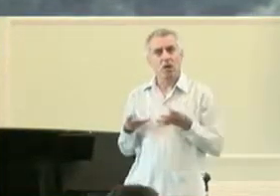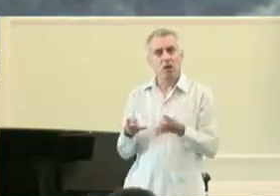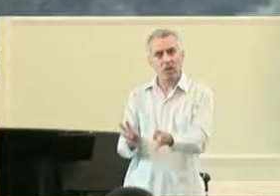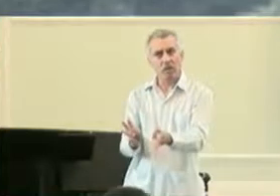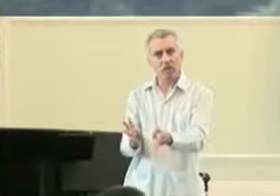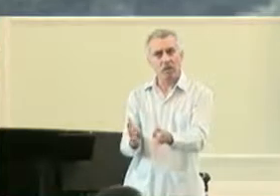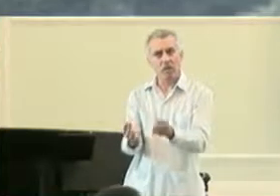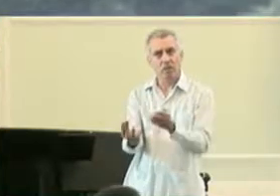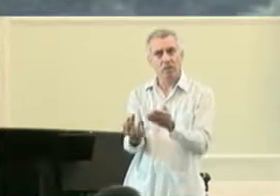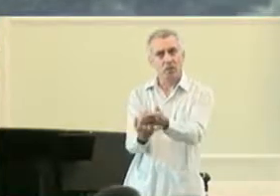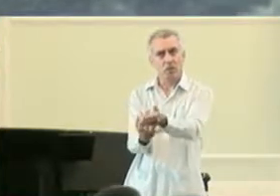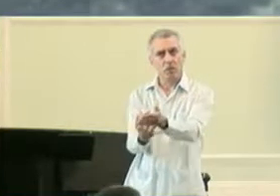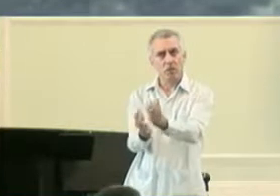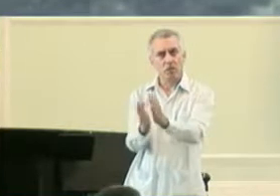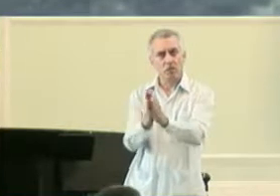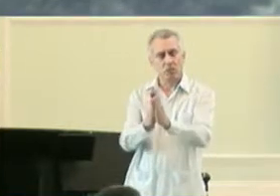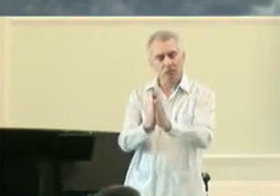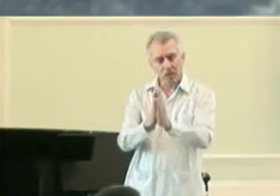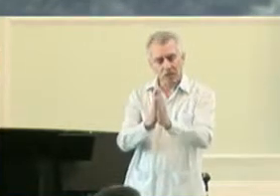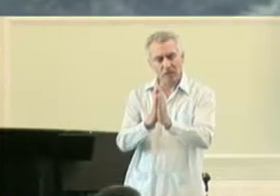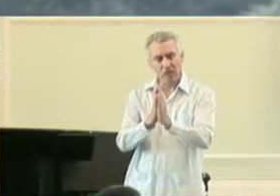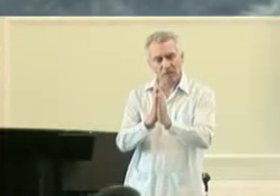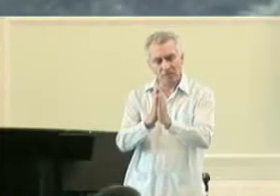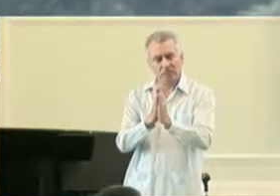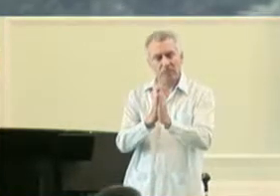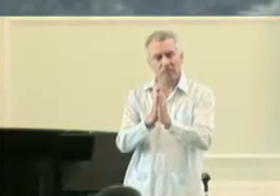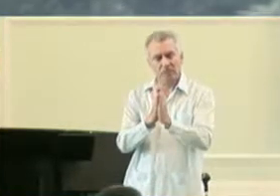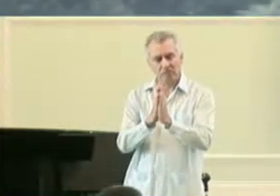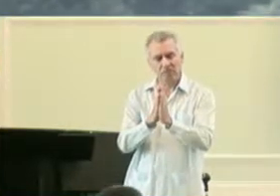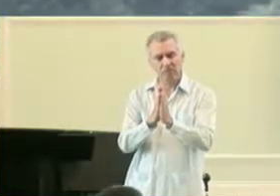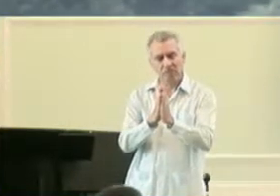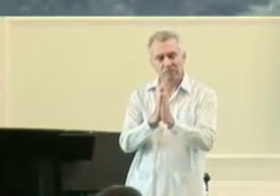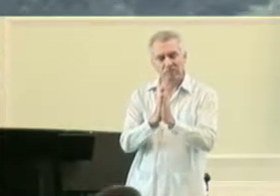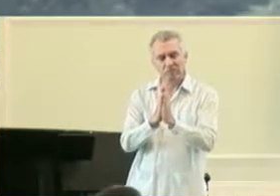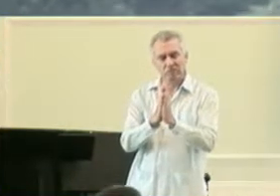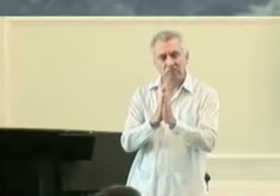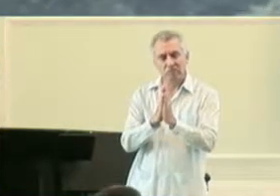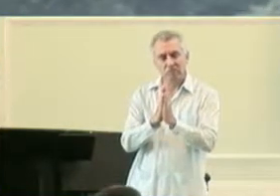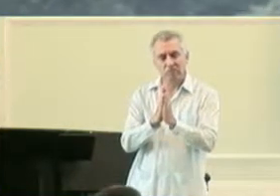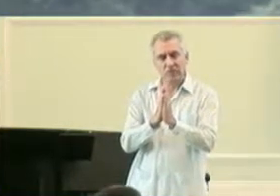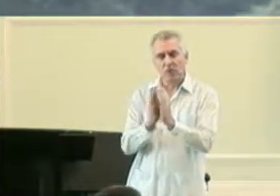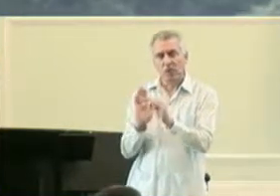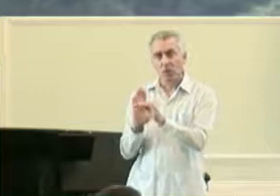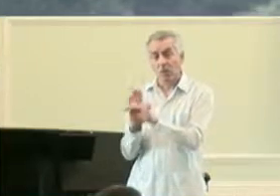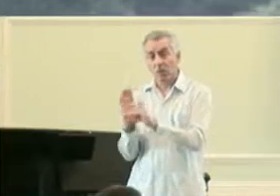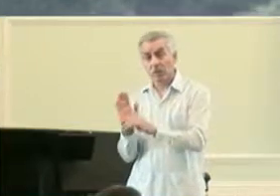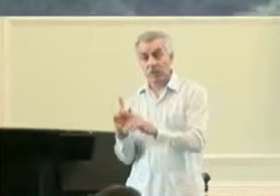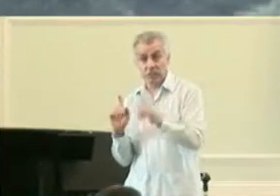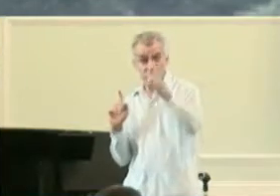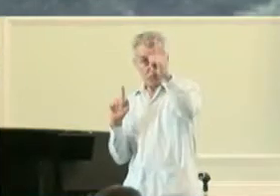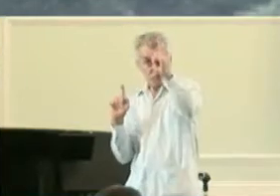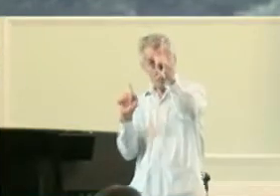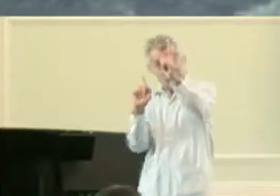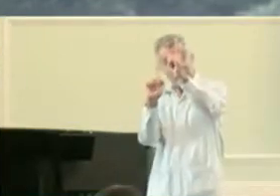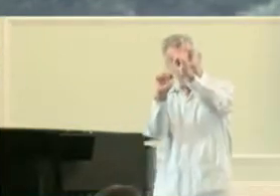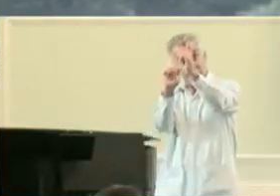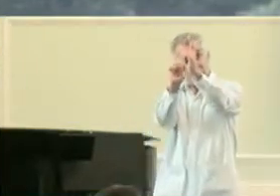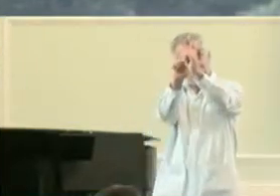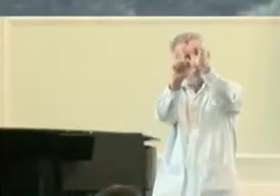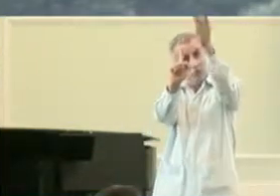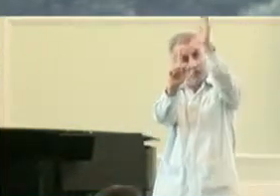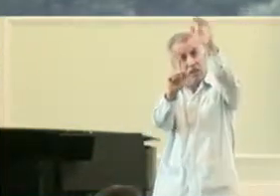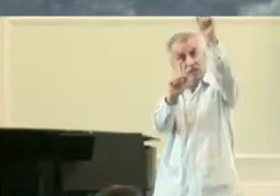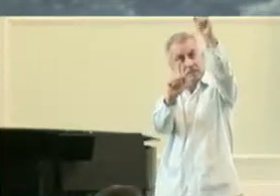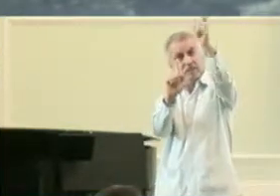is through prayer. Amen? So Moses went up to God. And notice what happens